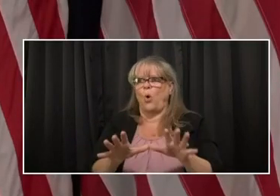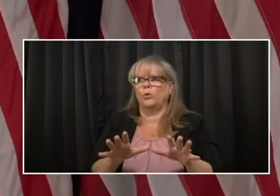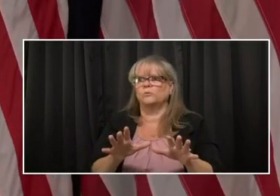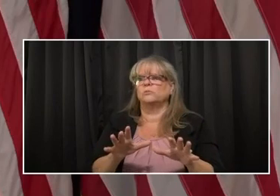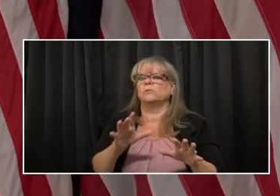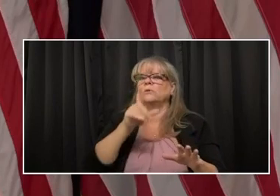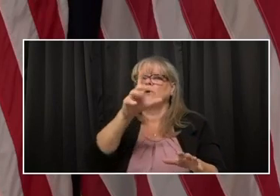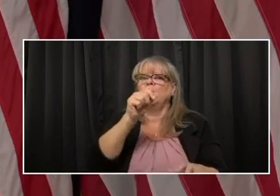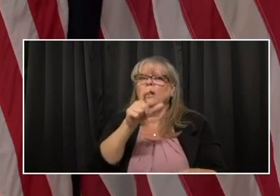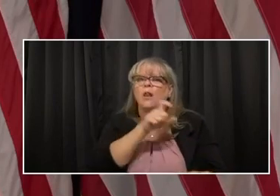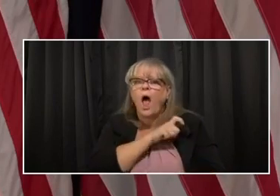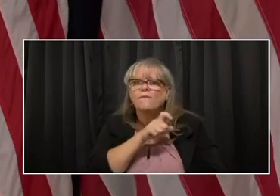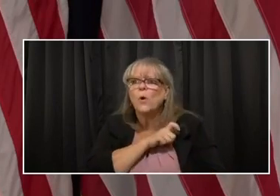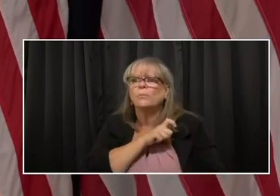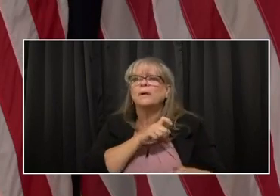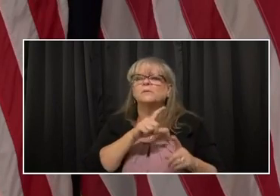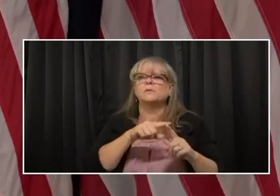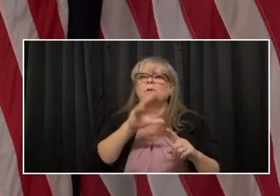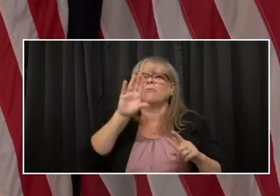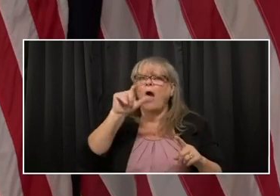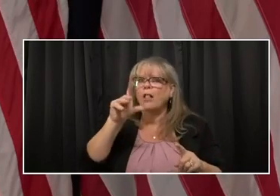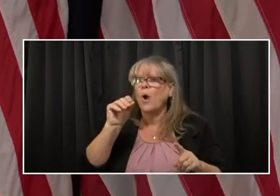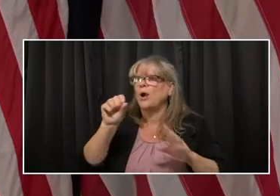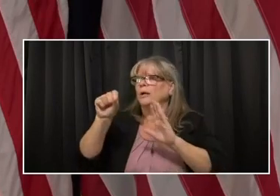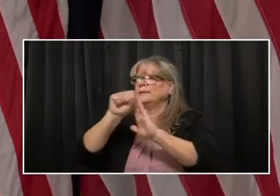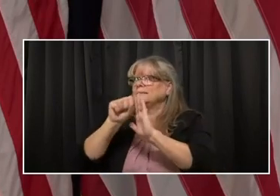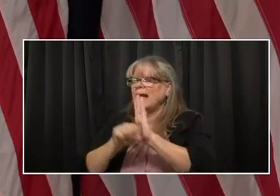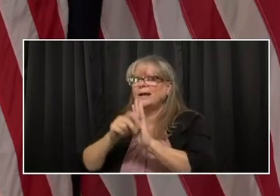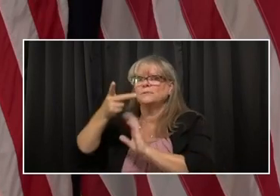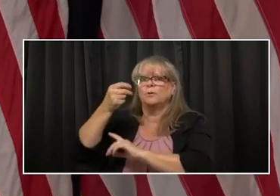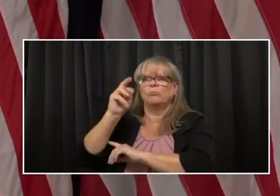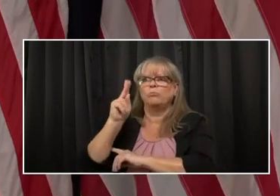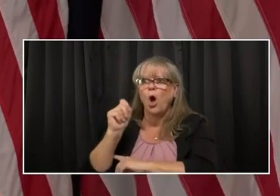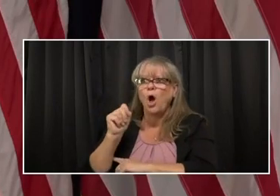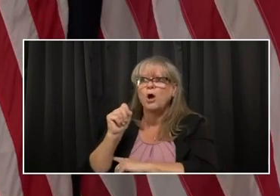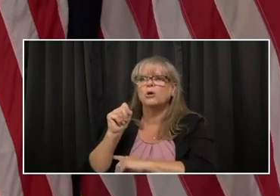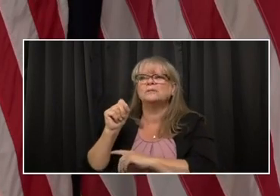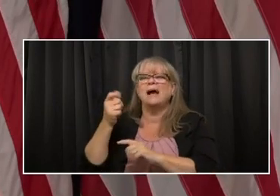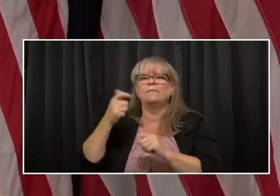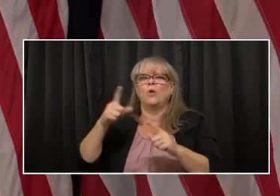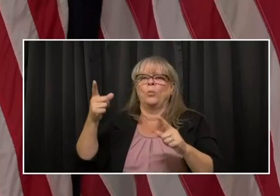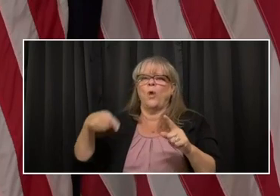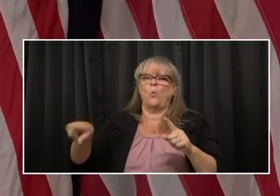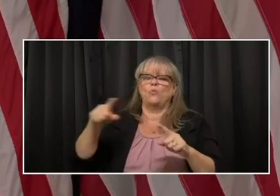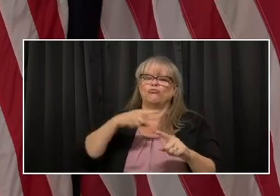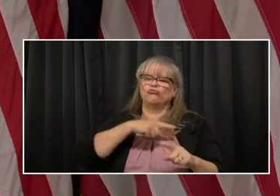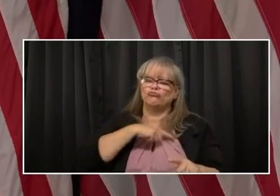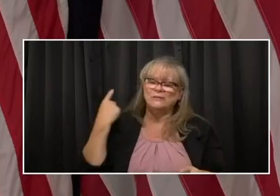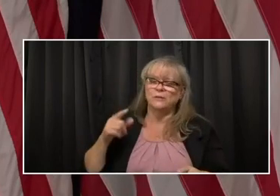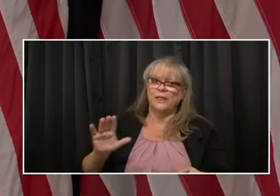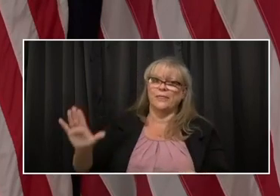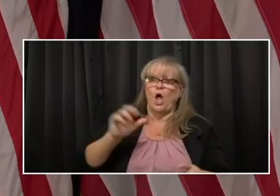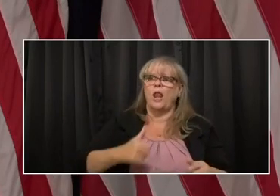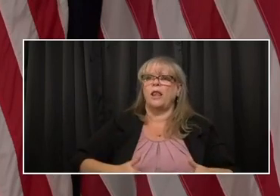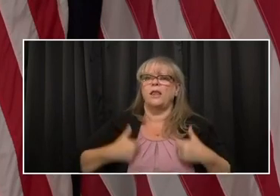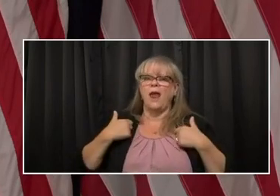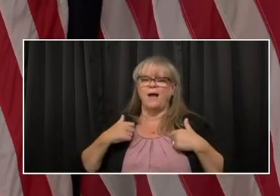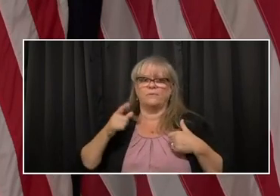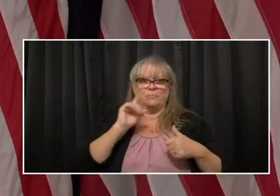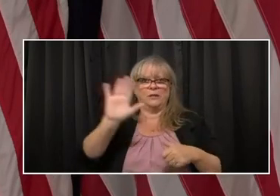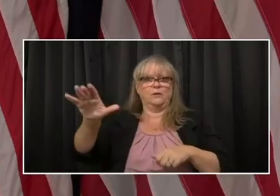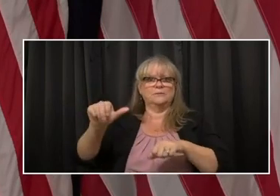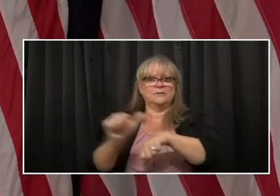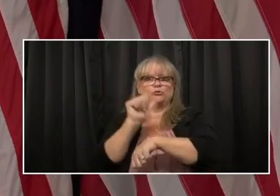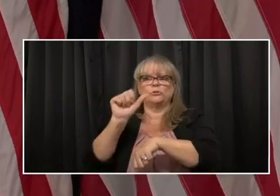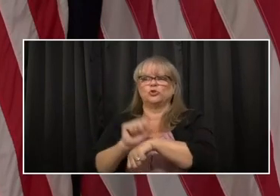State Parks and Wildlife Rangers among them take great risks in that job, and it's risk of